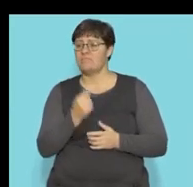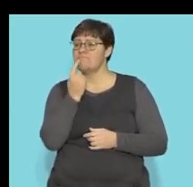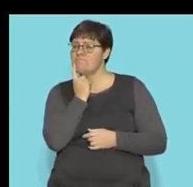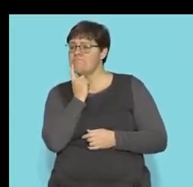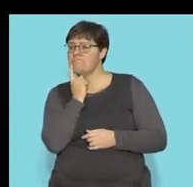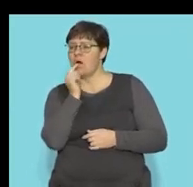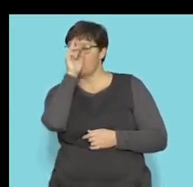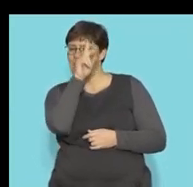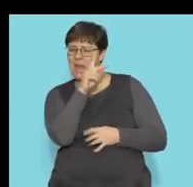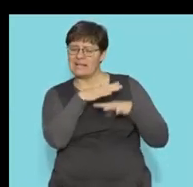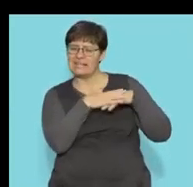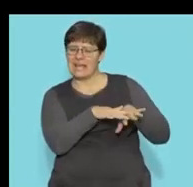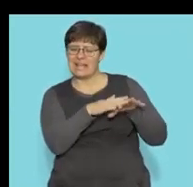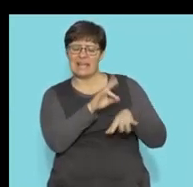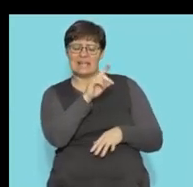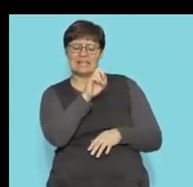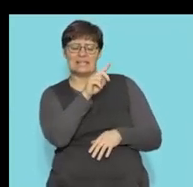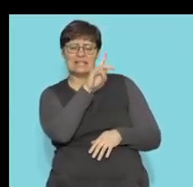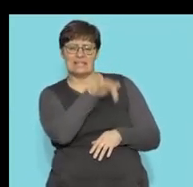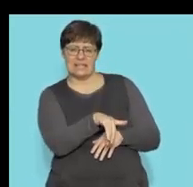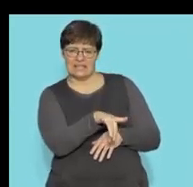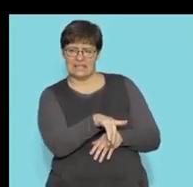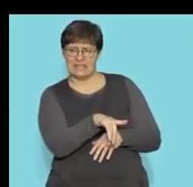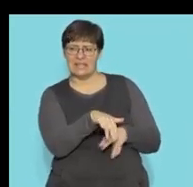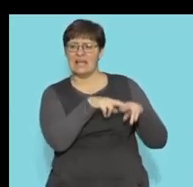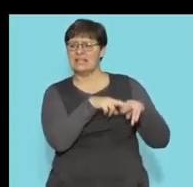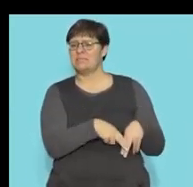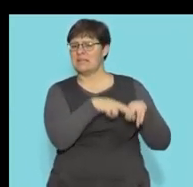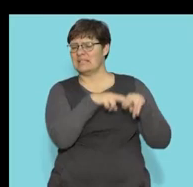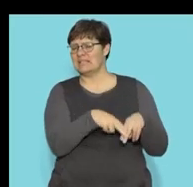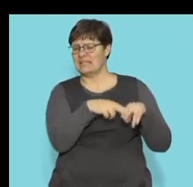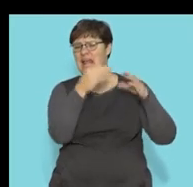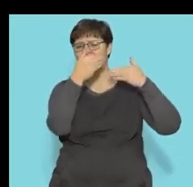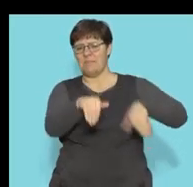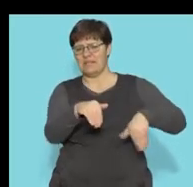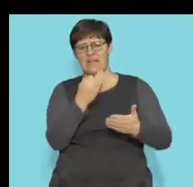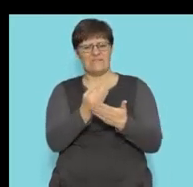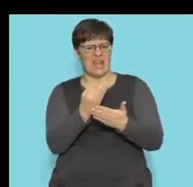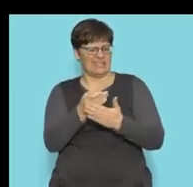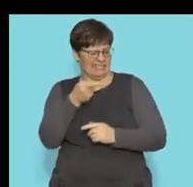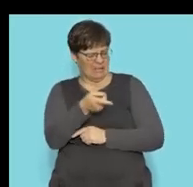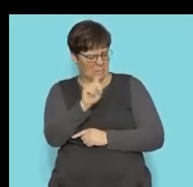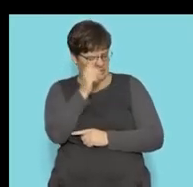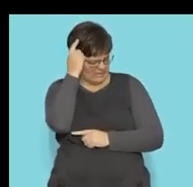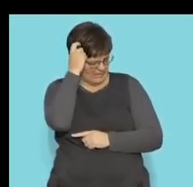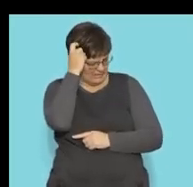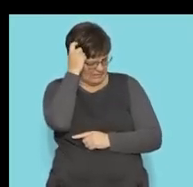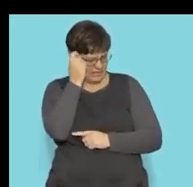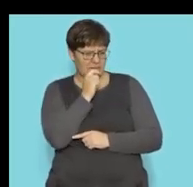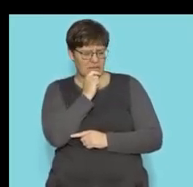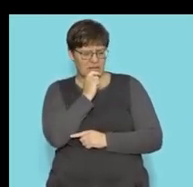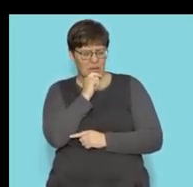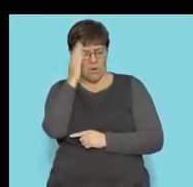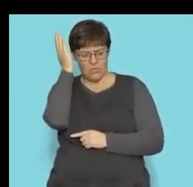and remember what a density dependent limiting factor is. I know that